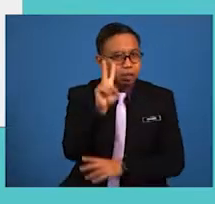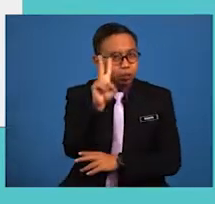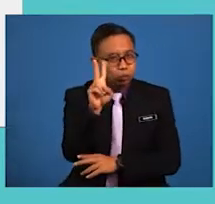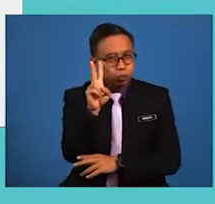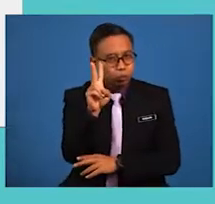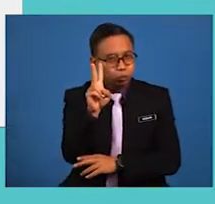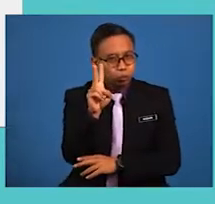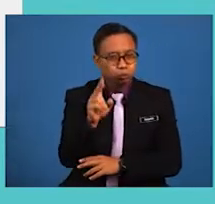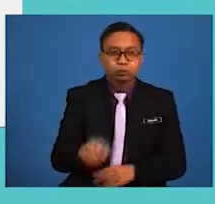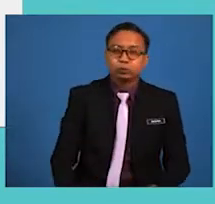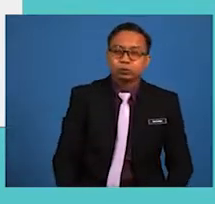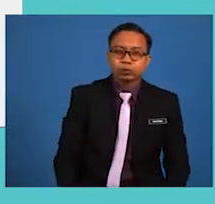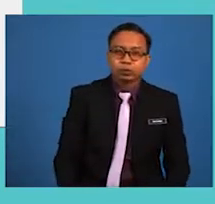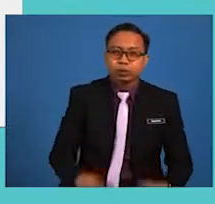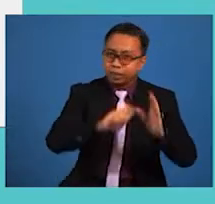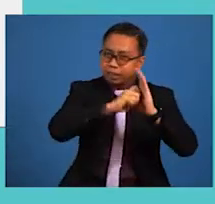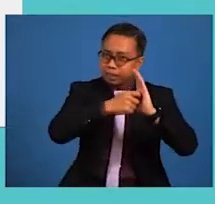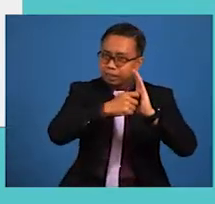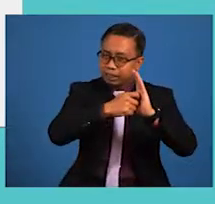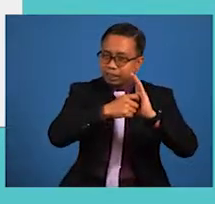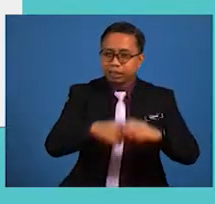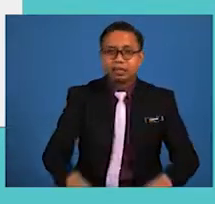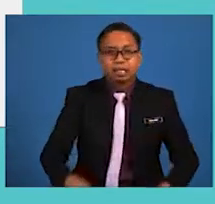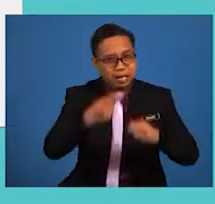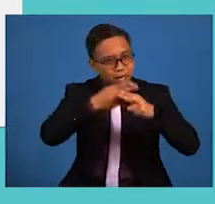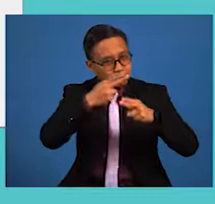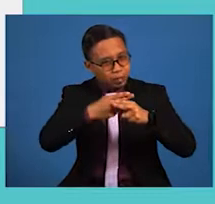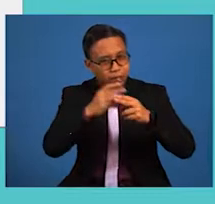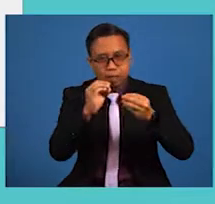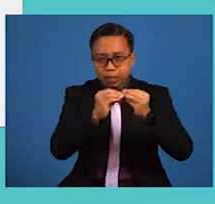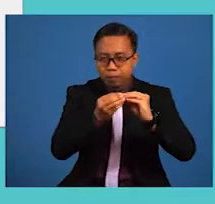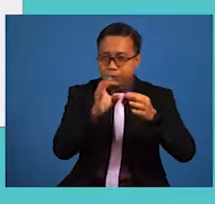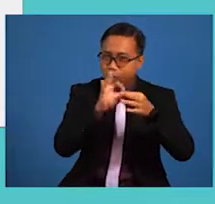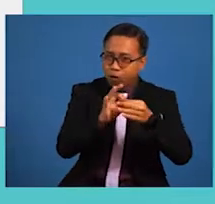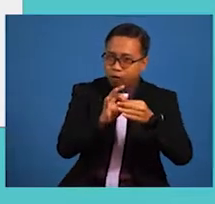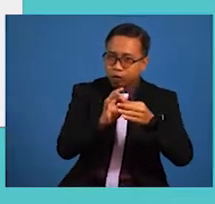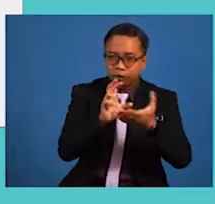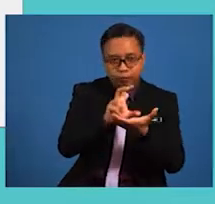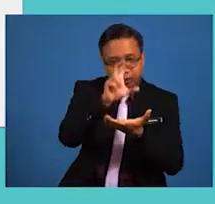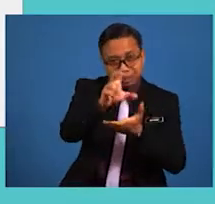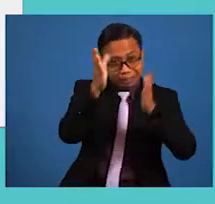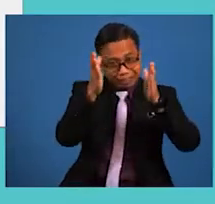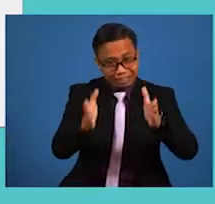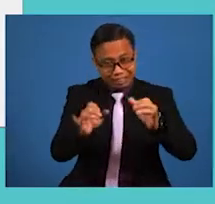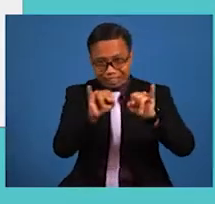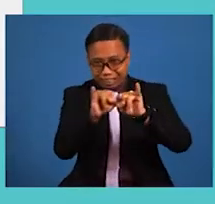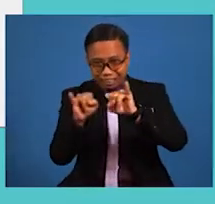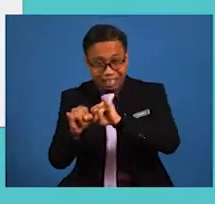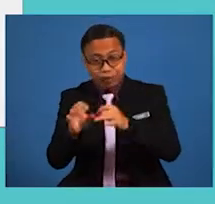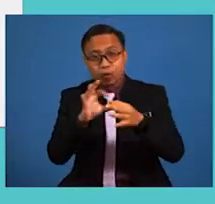sets of different key features, namely the number of investors and types of